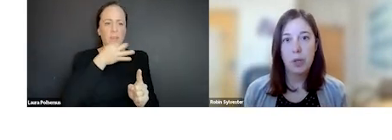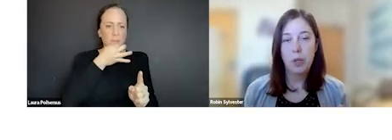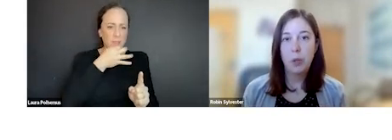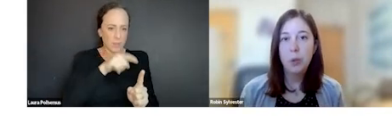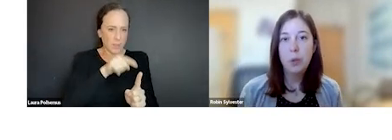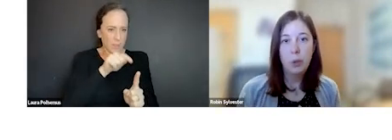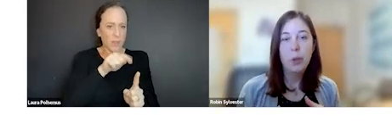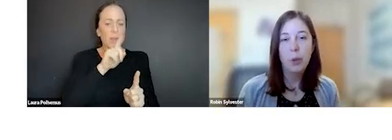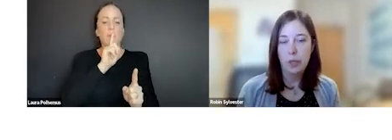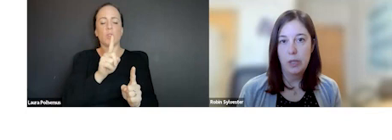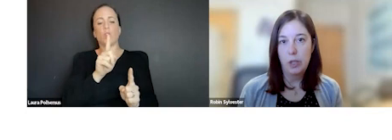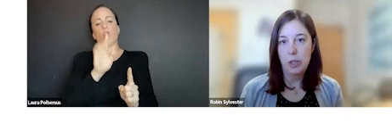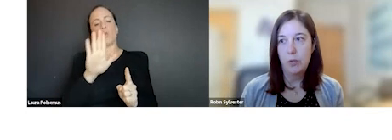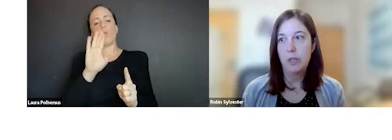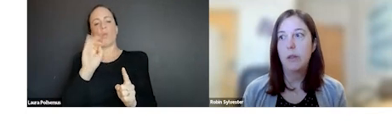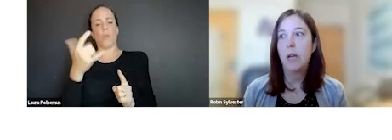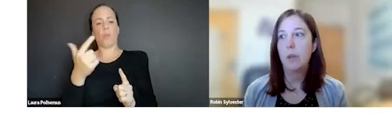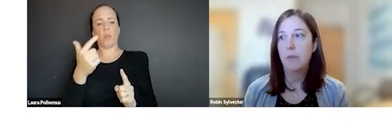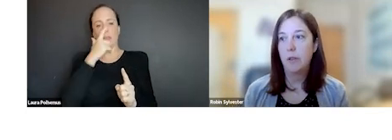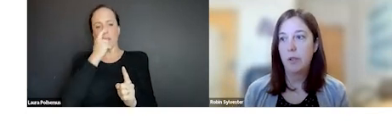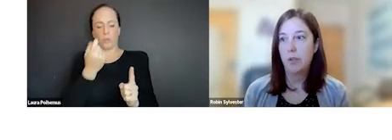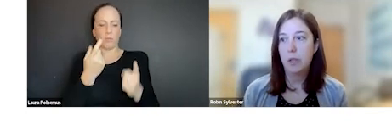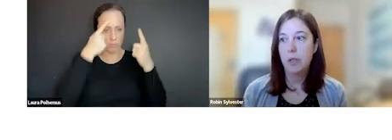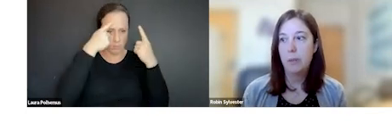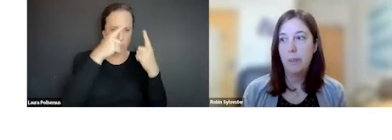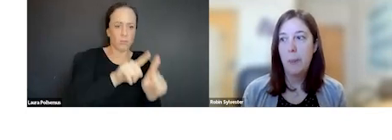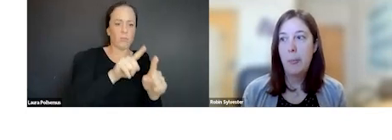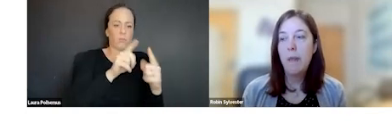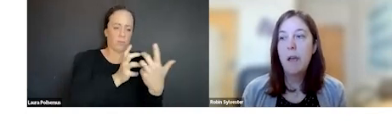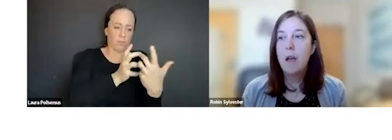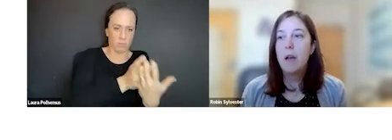make sure that your organization's interests align with the funder's interest.